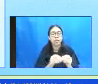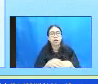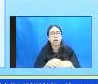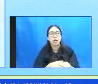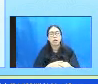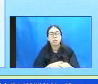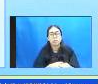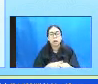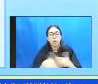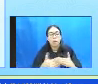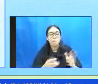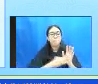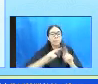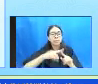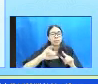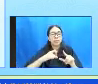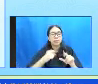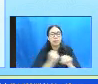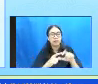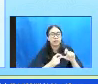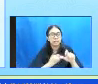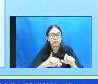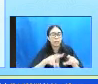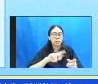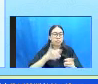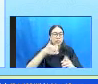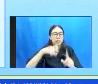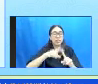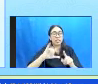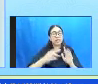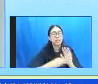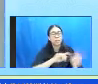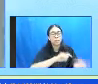local livelihoods. I think that's all, Karen, for the introduction. Thank you. Back to you.